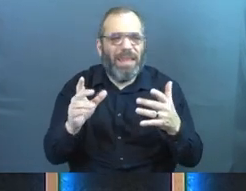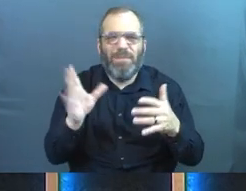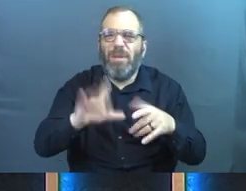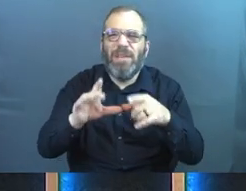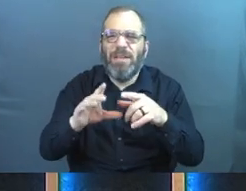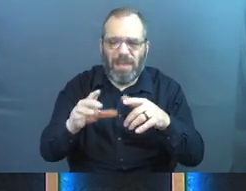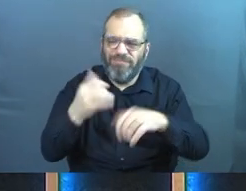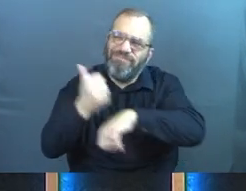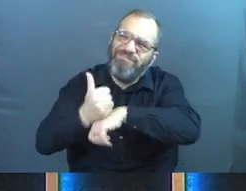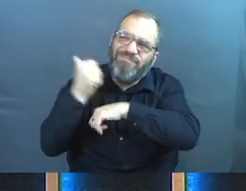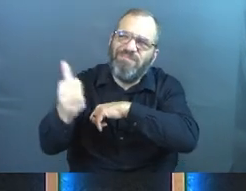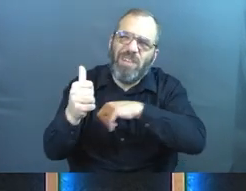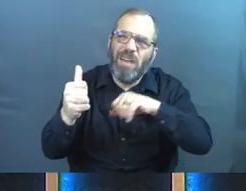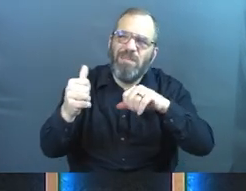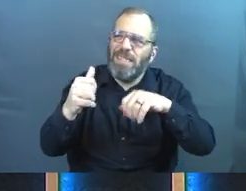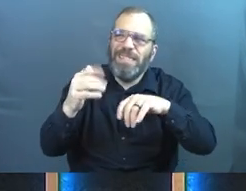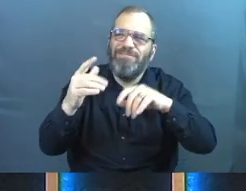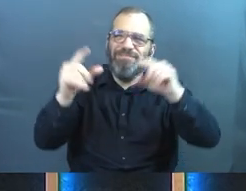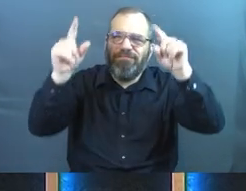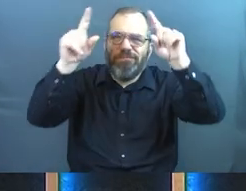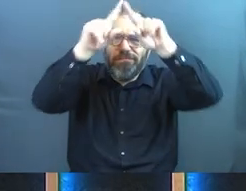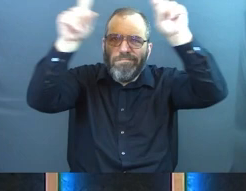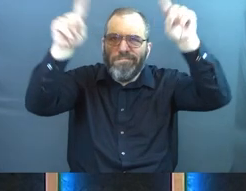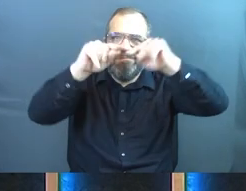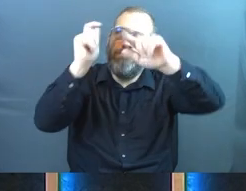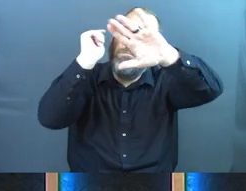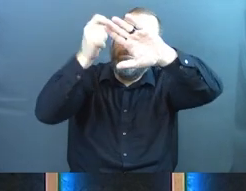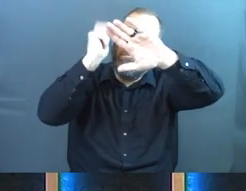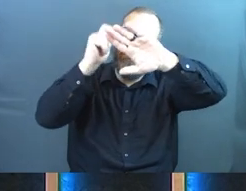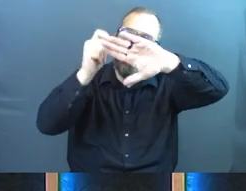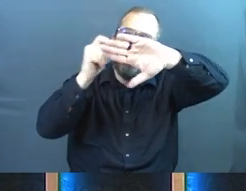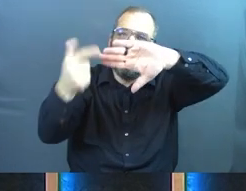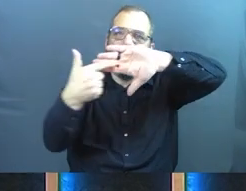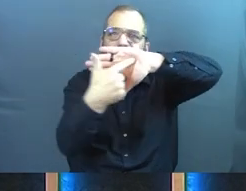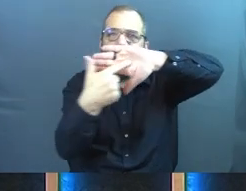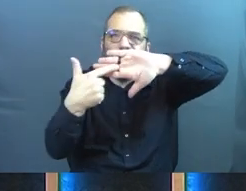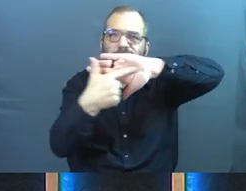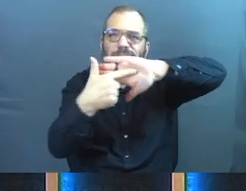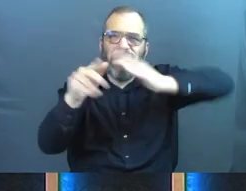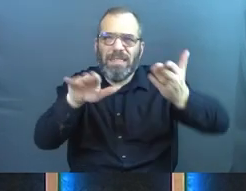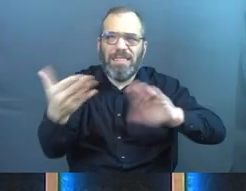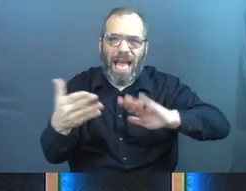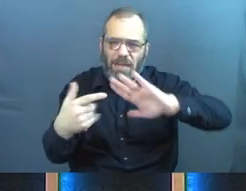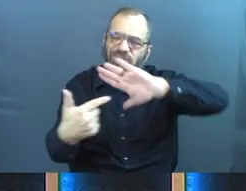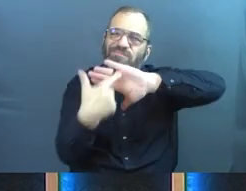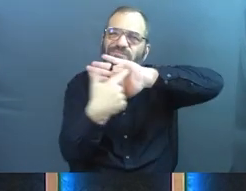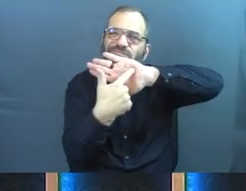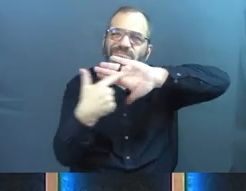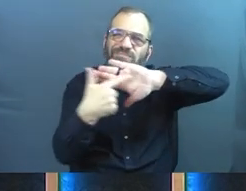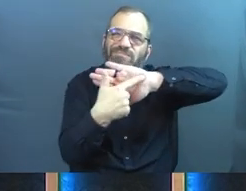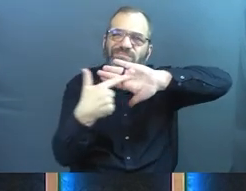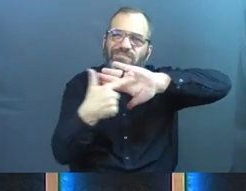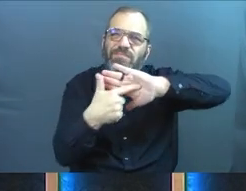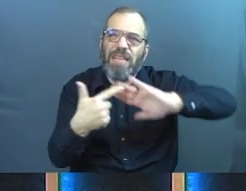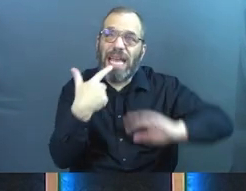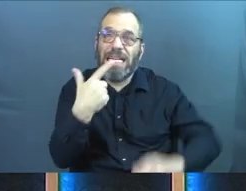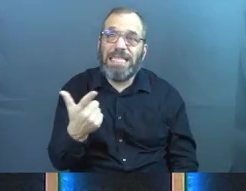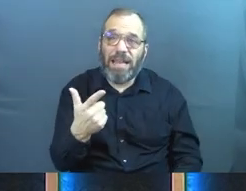what you were being accused for, the crime that you were being accused of, and this is what you're dying for, and they would post it above your